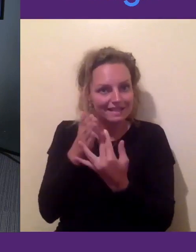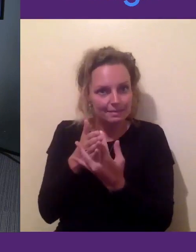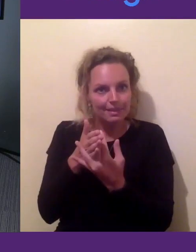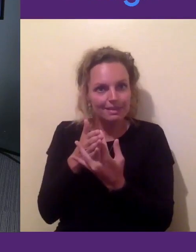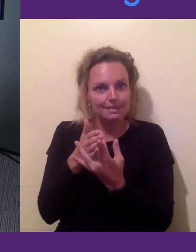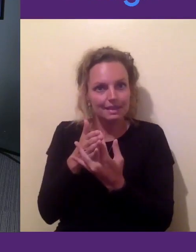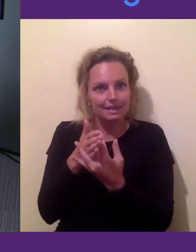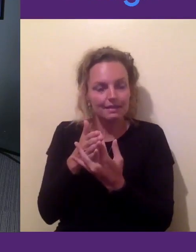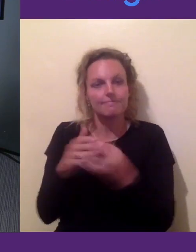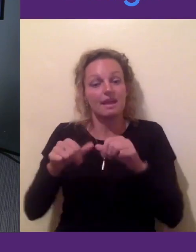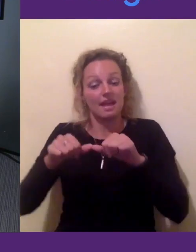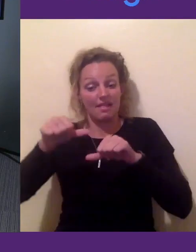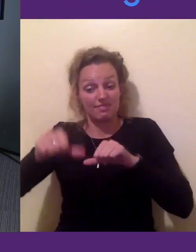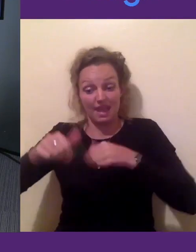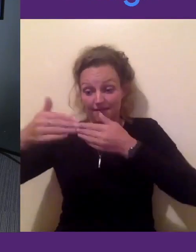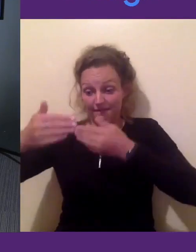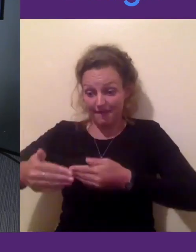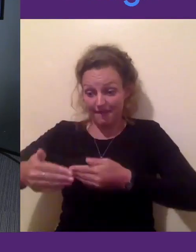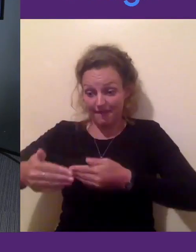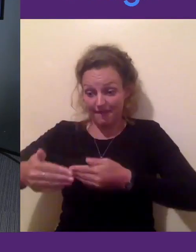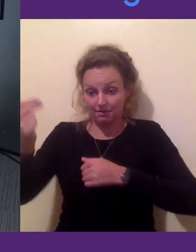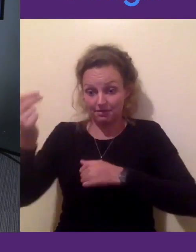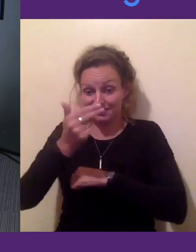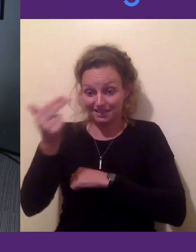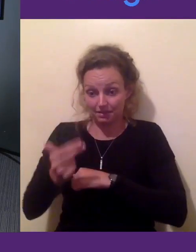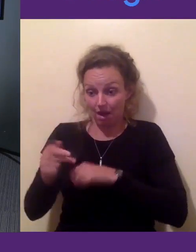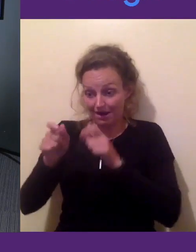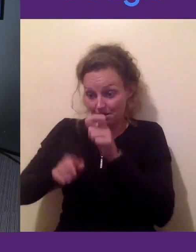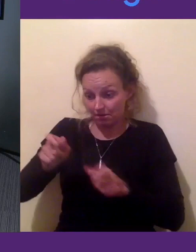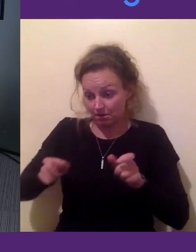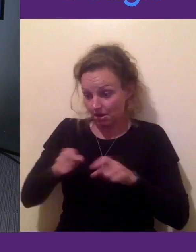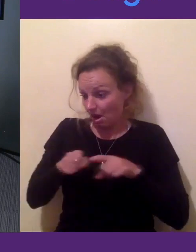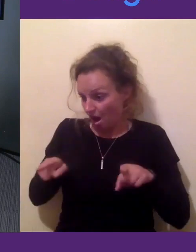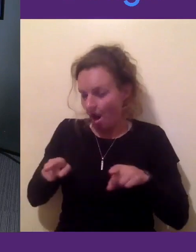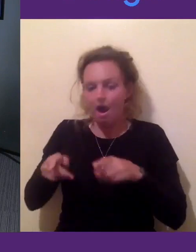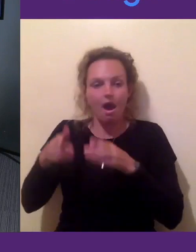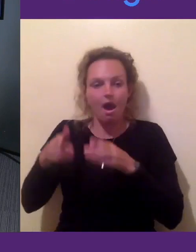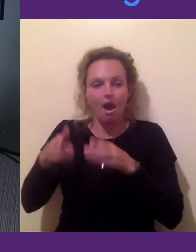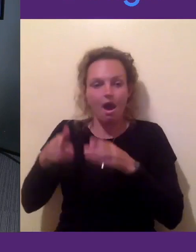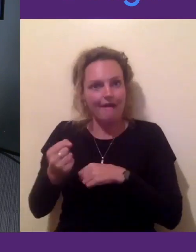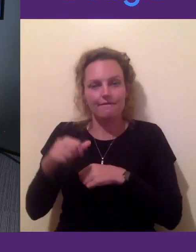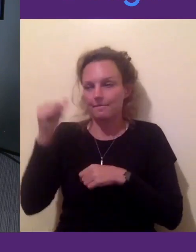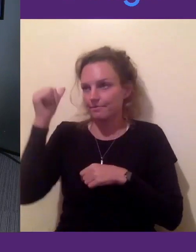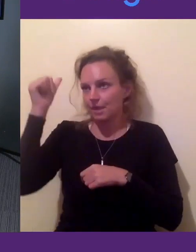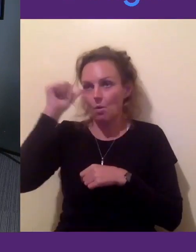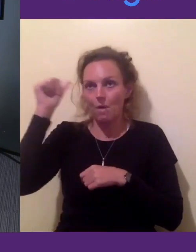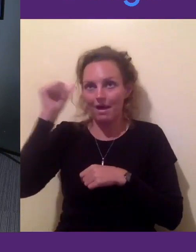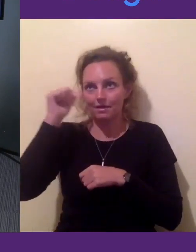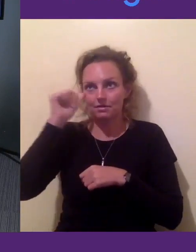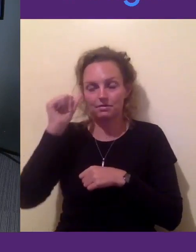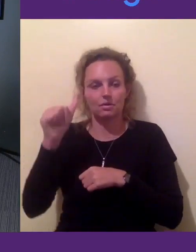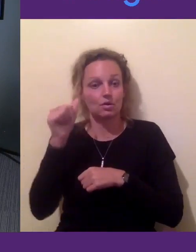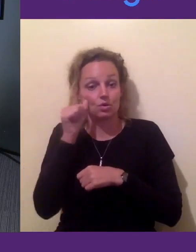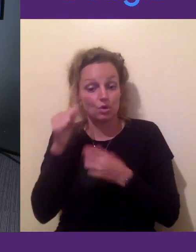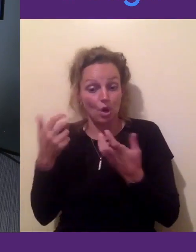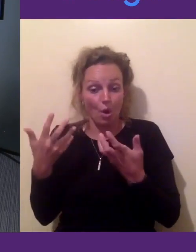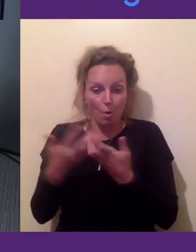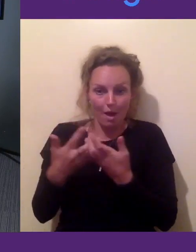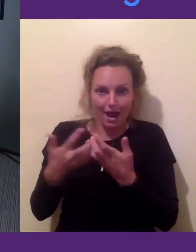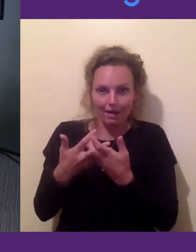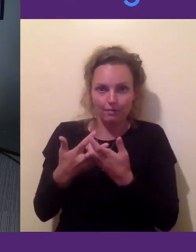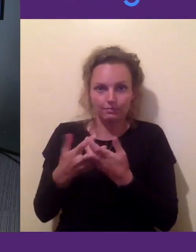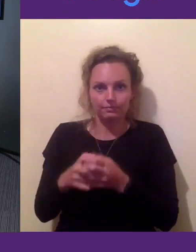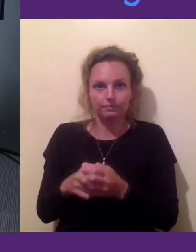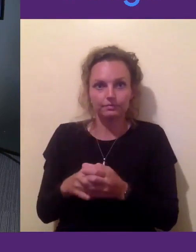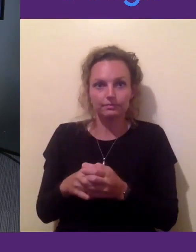sure that your designers are trained and have the knowledge and awareness in order to potentially annotate their designs to make sure